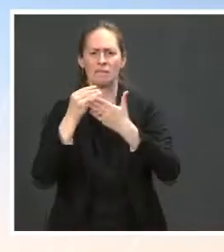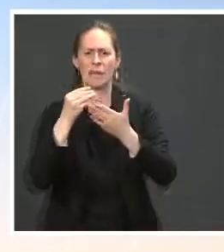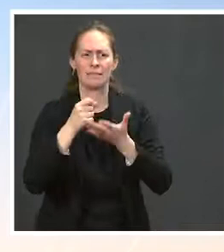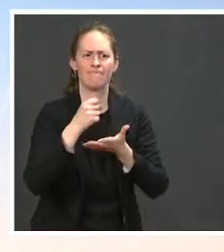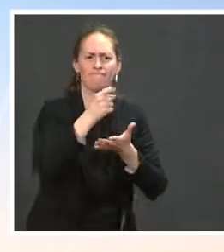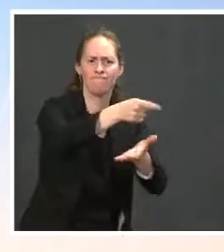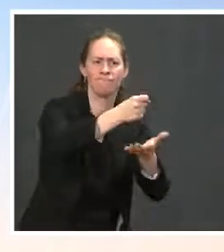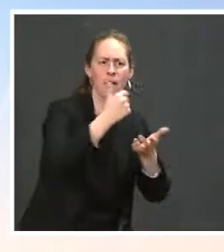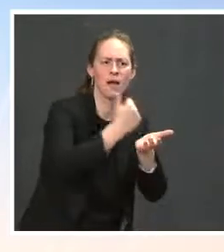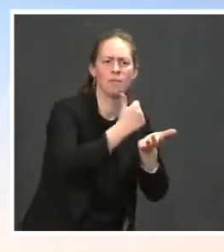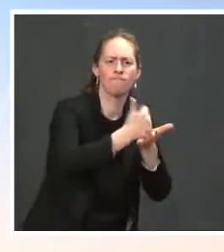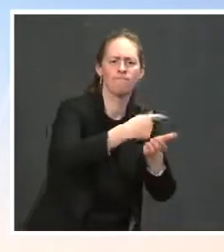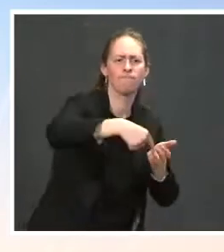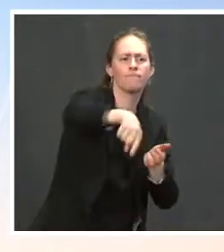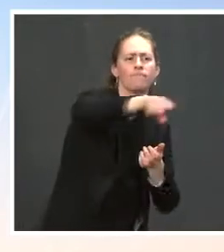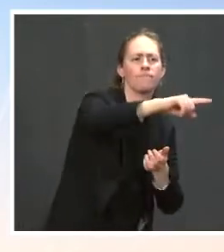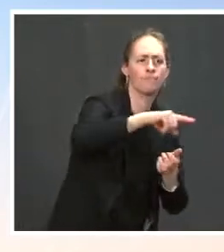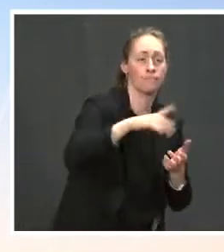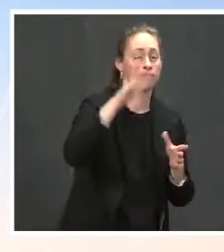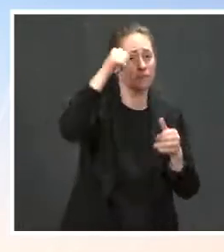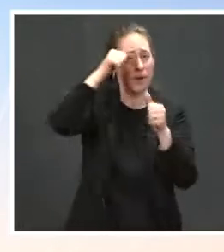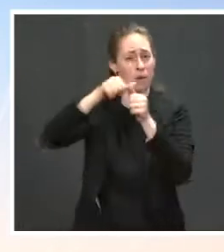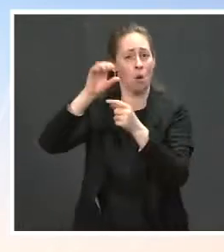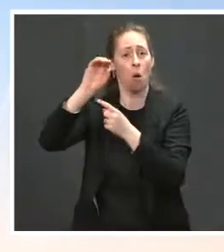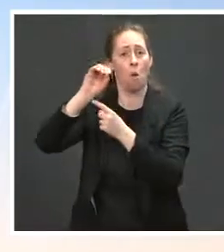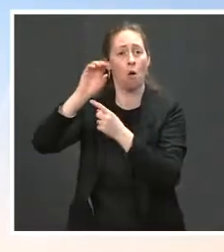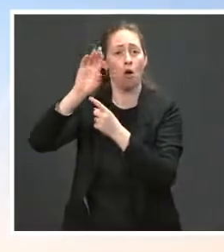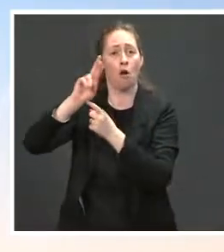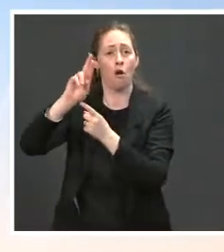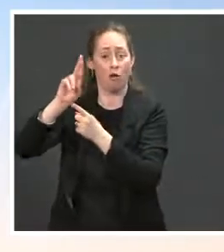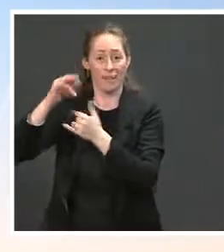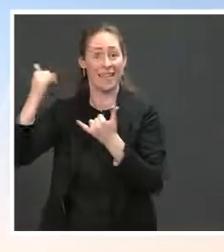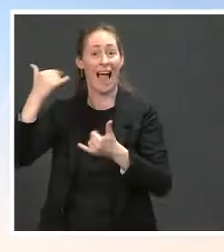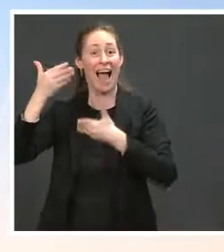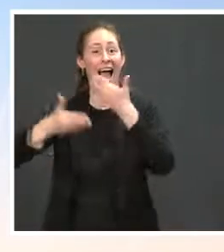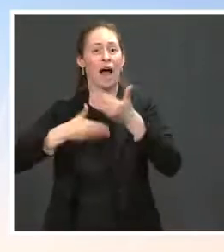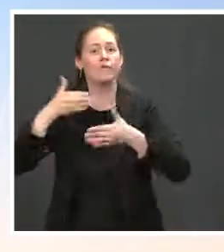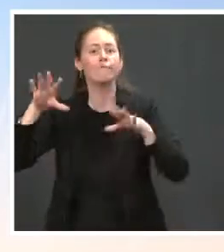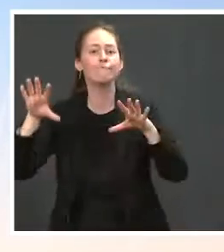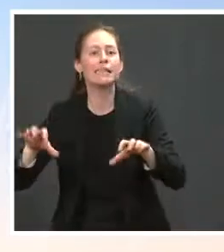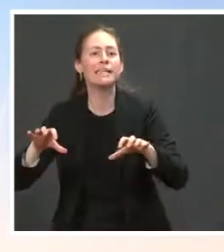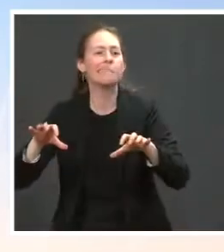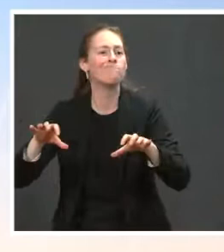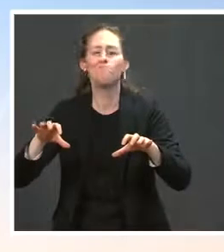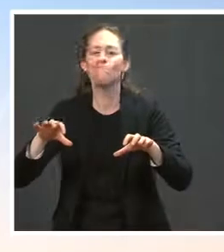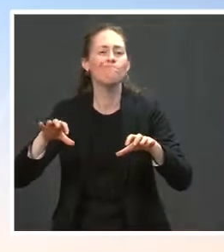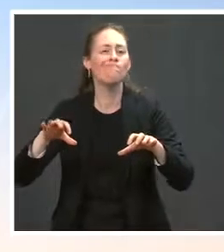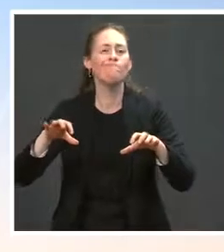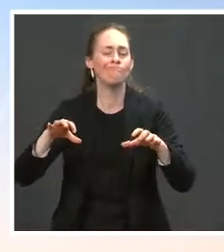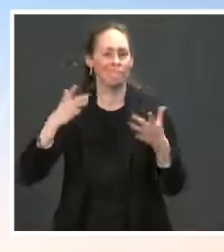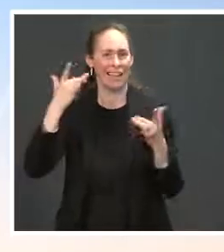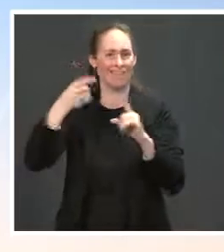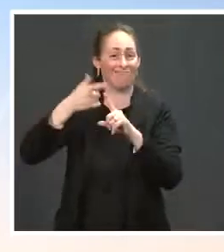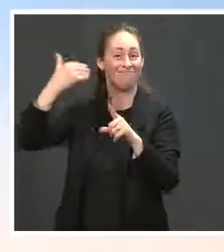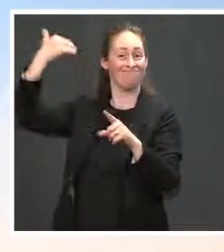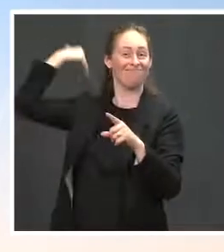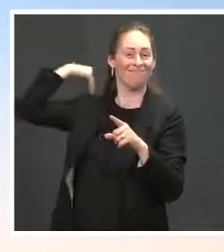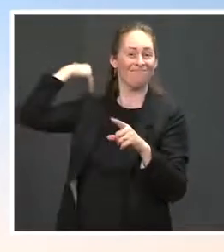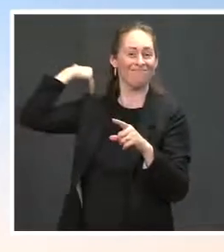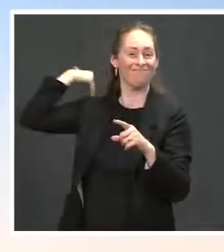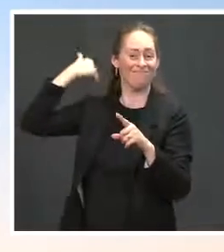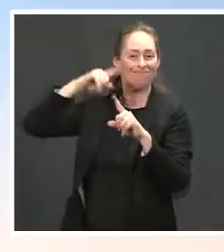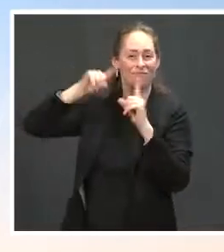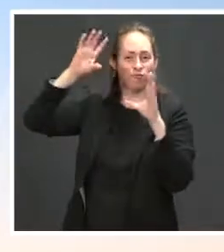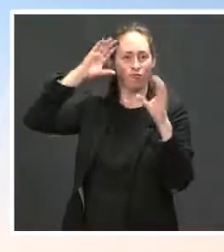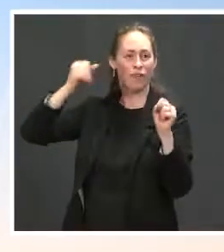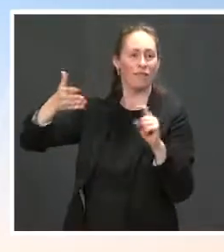the Office of Refugee Resettlement during the last administration, and there were only a couple thousand, low number of thousand refugees who are welcomed